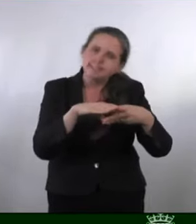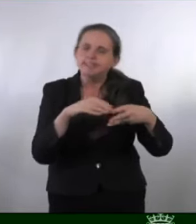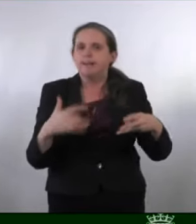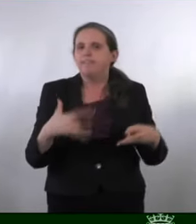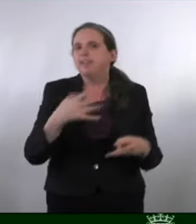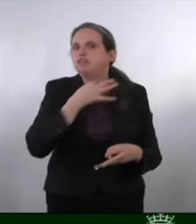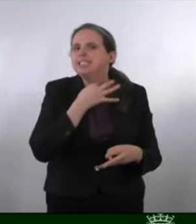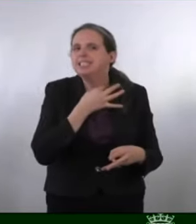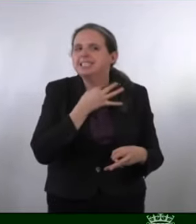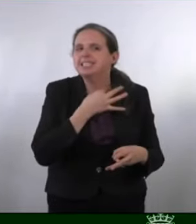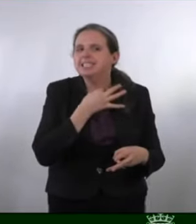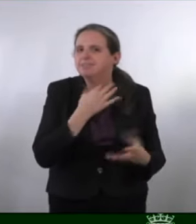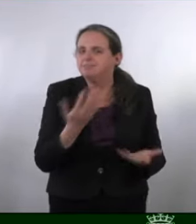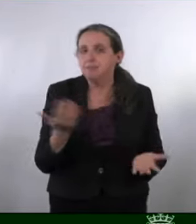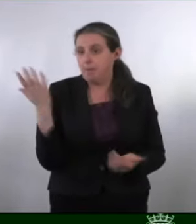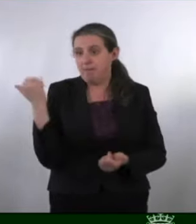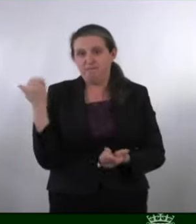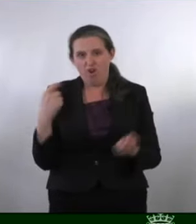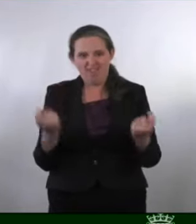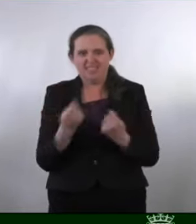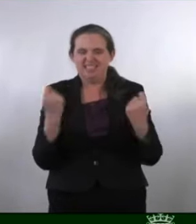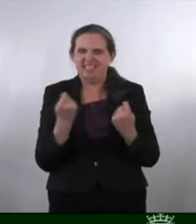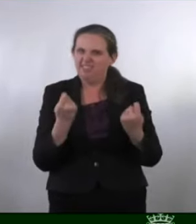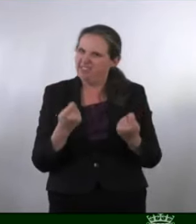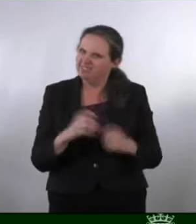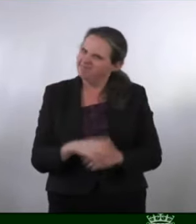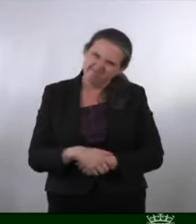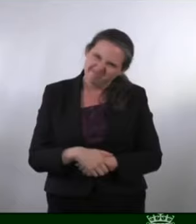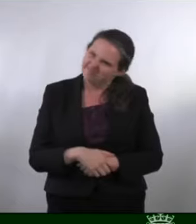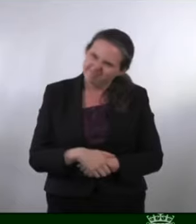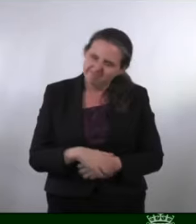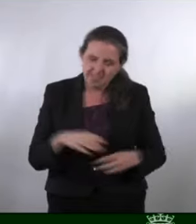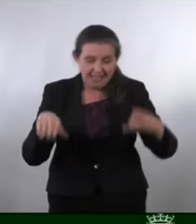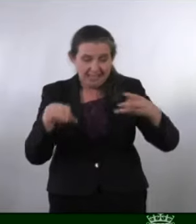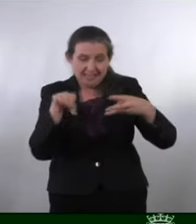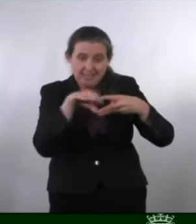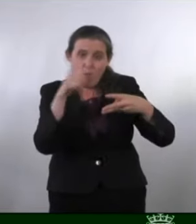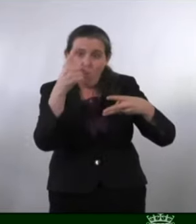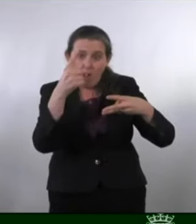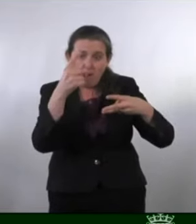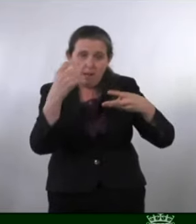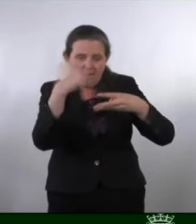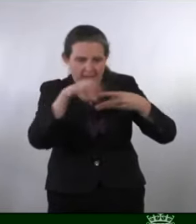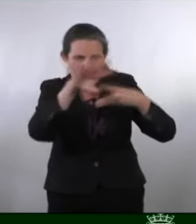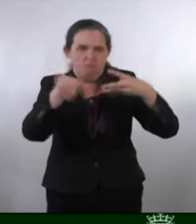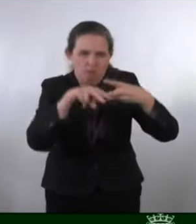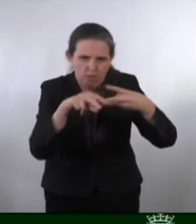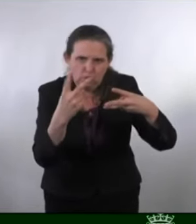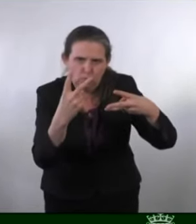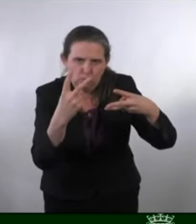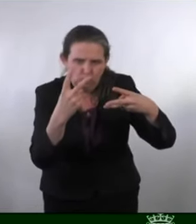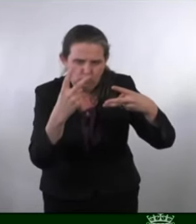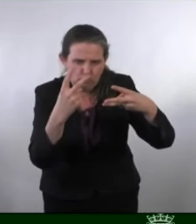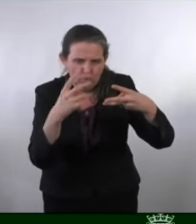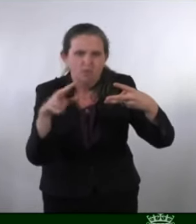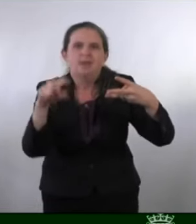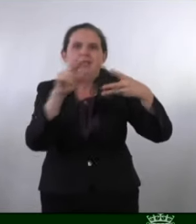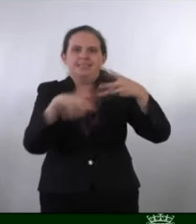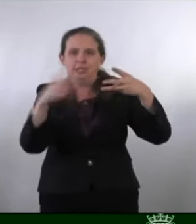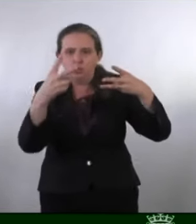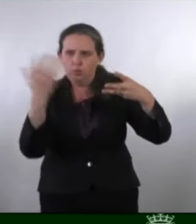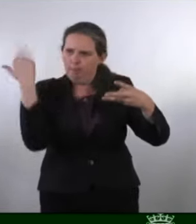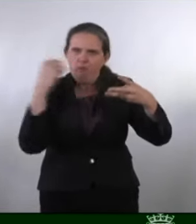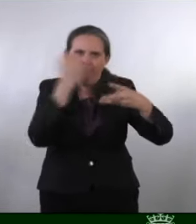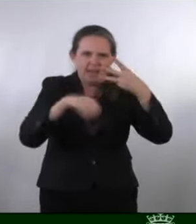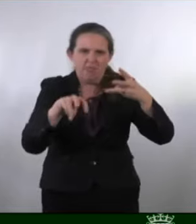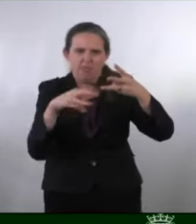work. Tier 1 areas drifted to Tier 2. Almost all Tier 2 areas ended up in Tier 3,